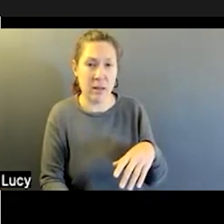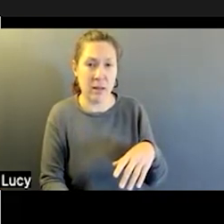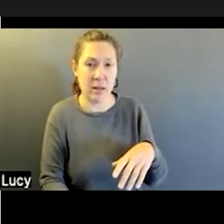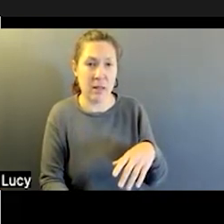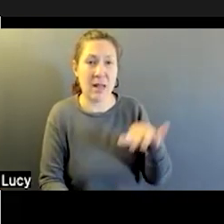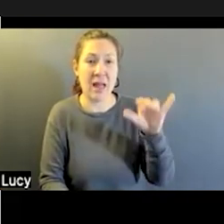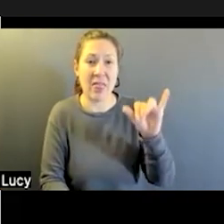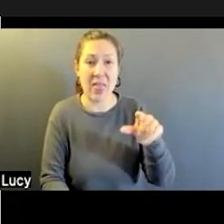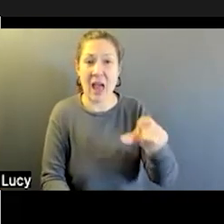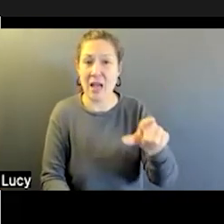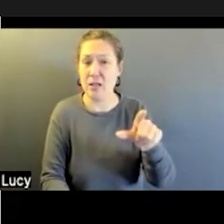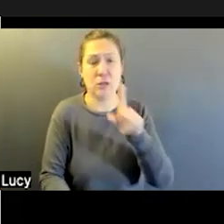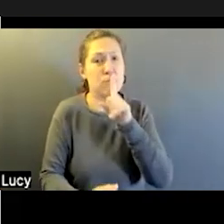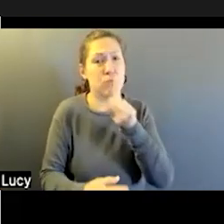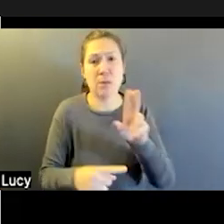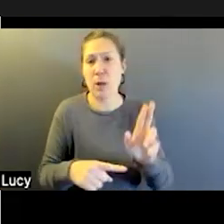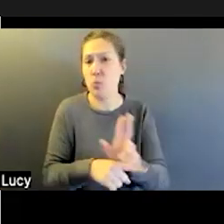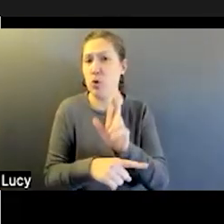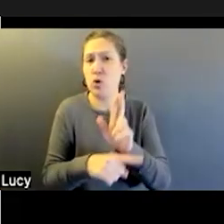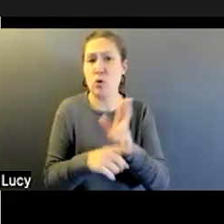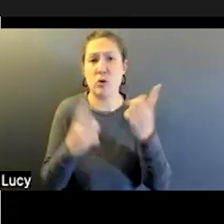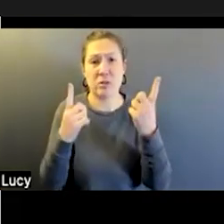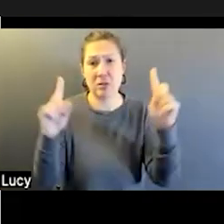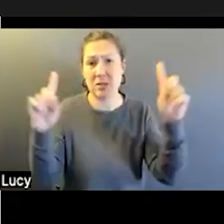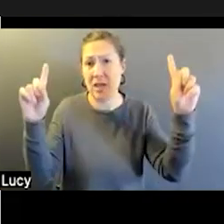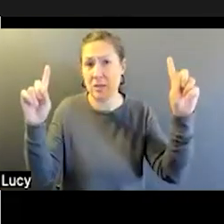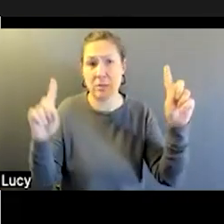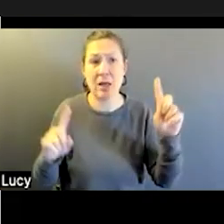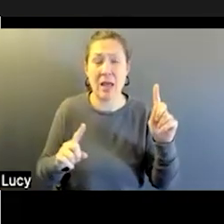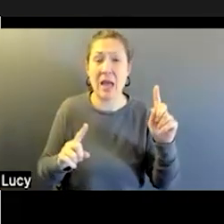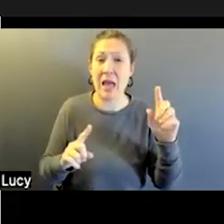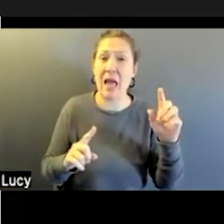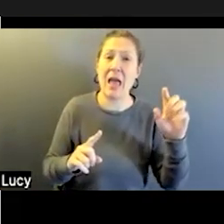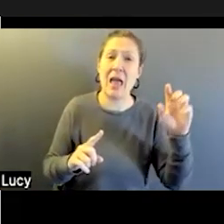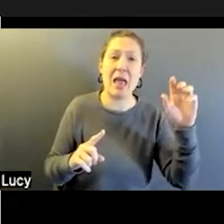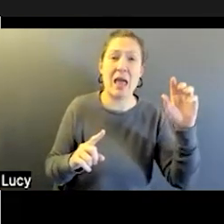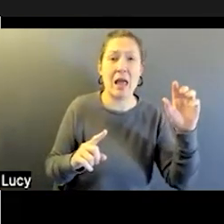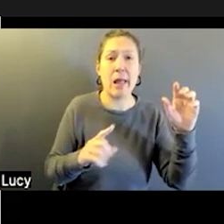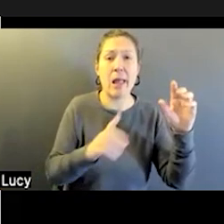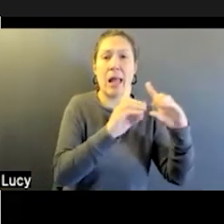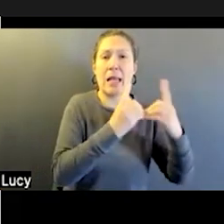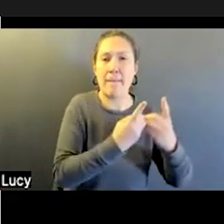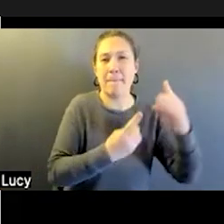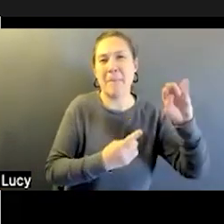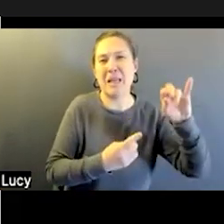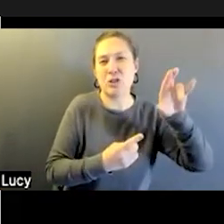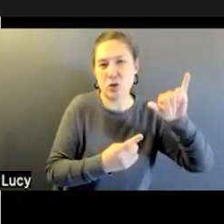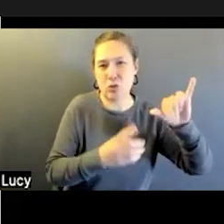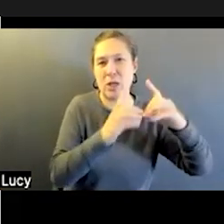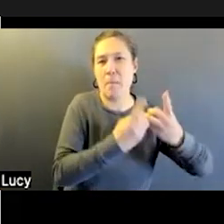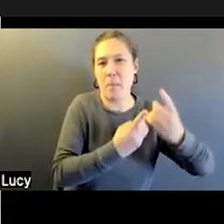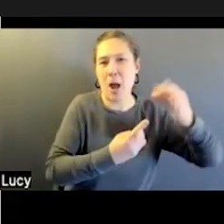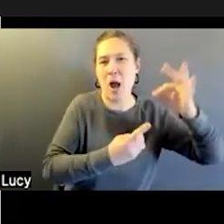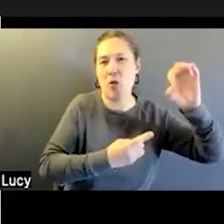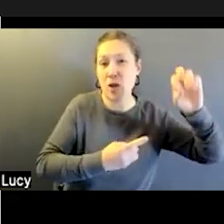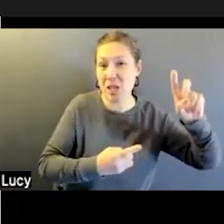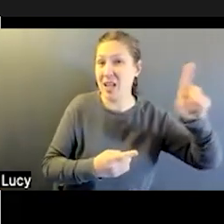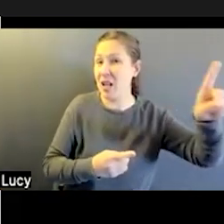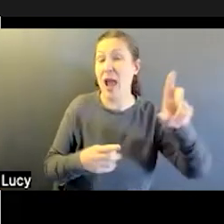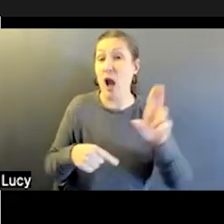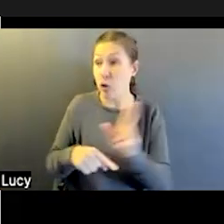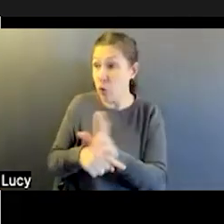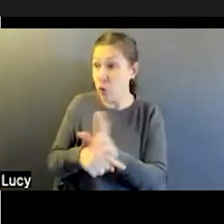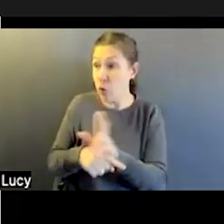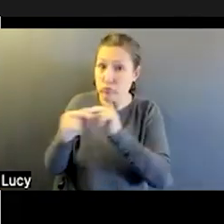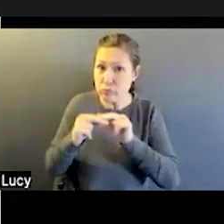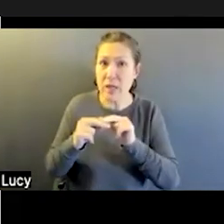used successfully and accepted by the ministry, who scheduled already 4 exam sessions with